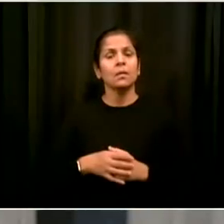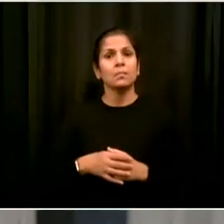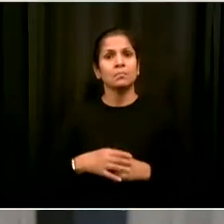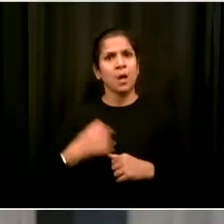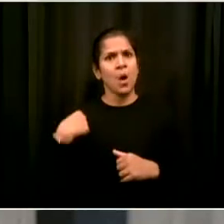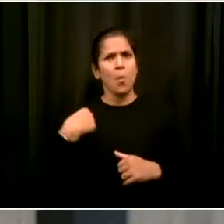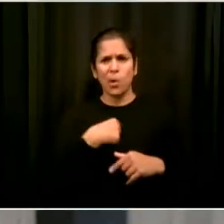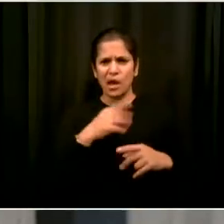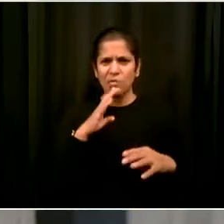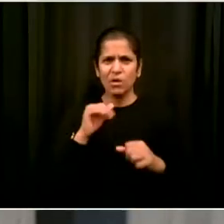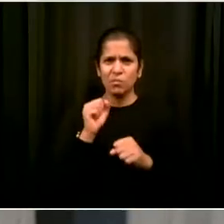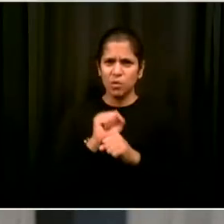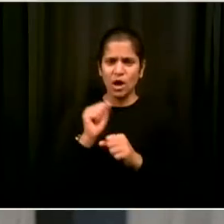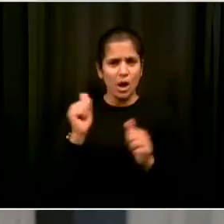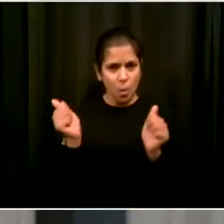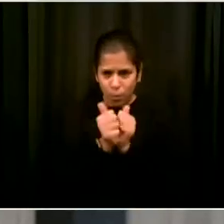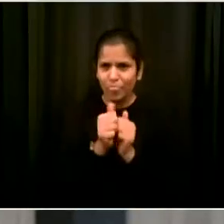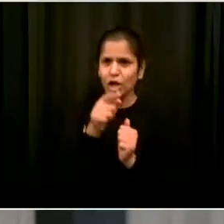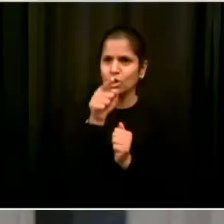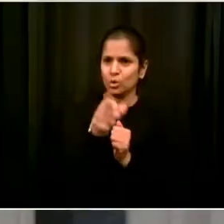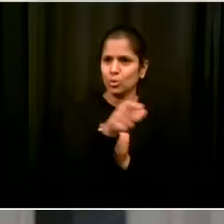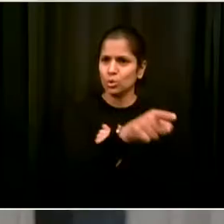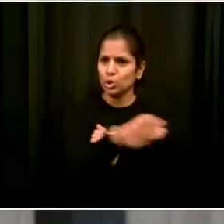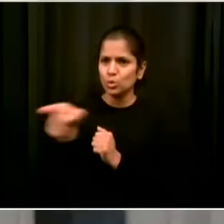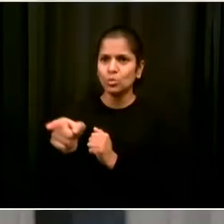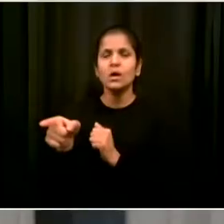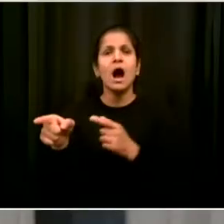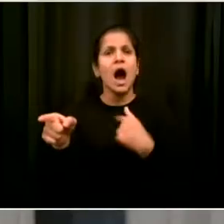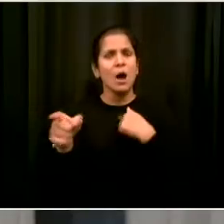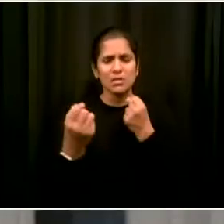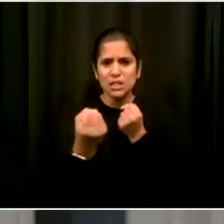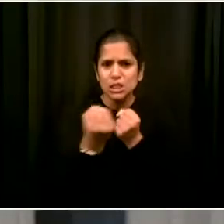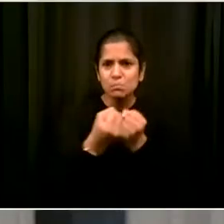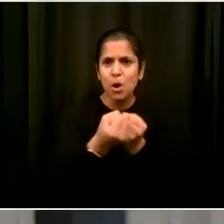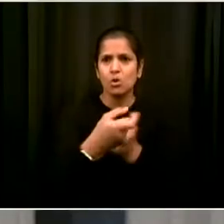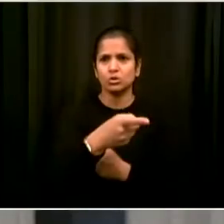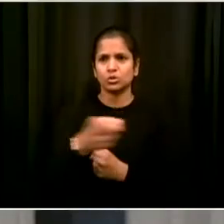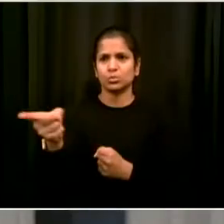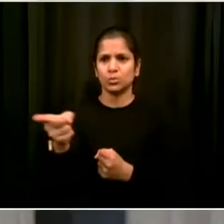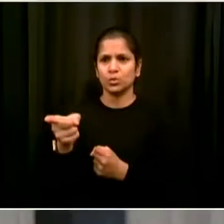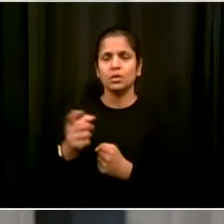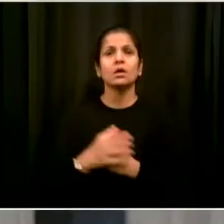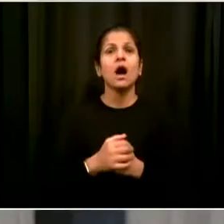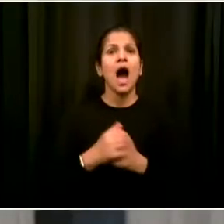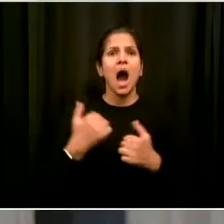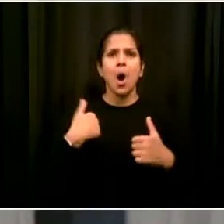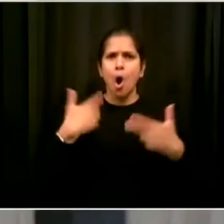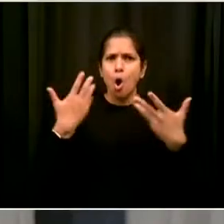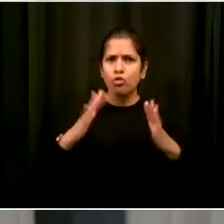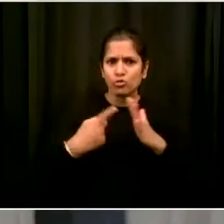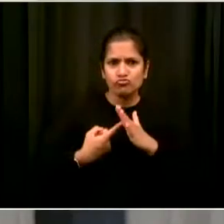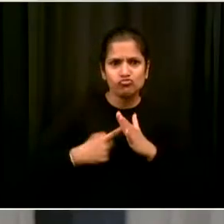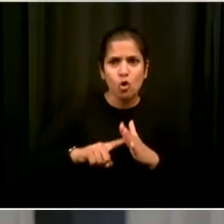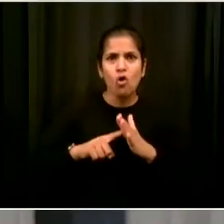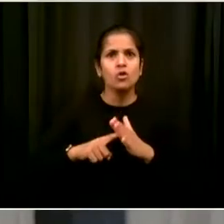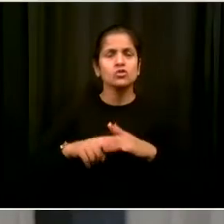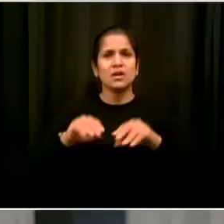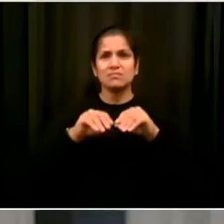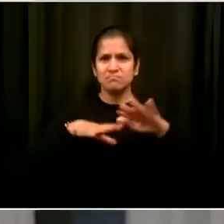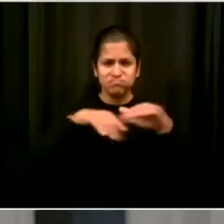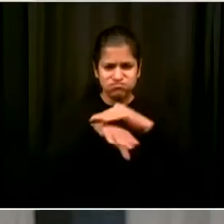communities. And this is something that we are already doing currently and will continue to do as we are sharing information about the